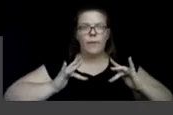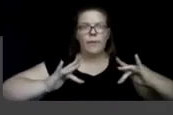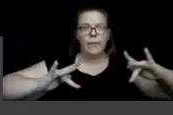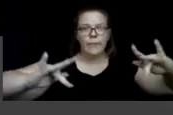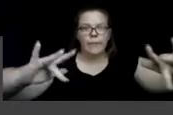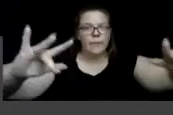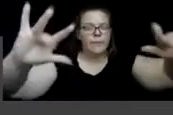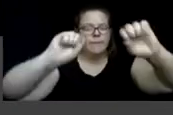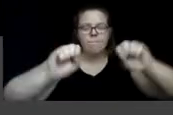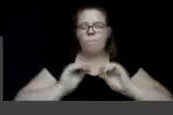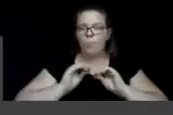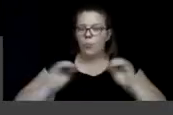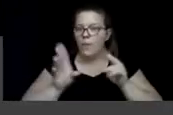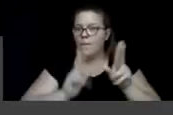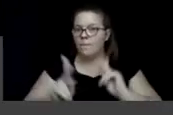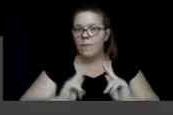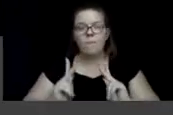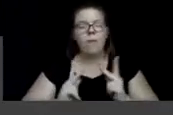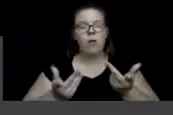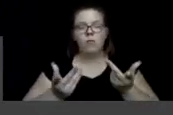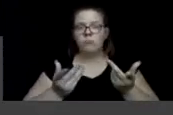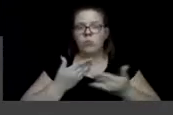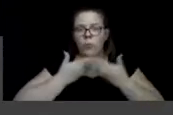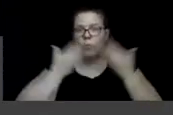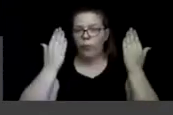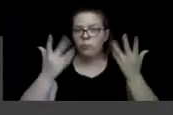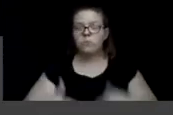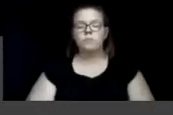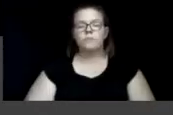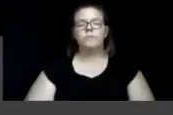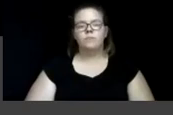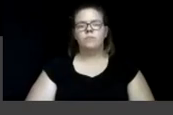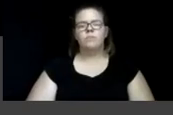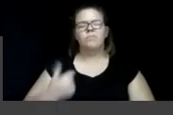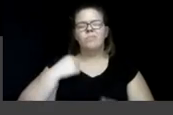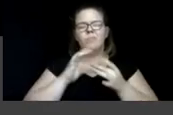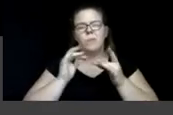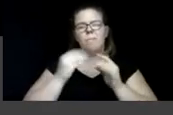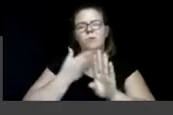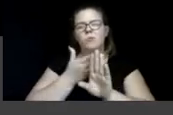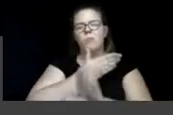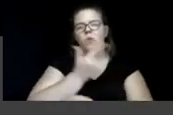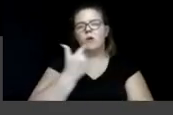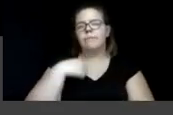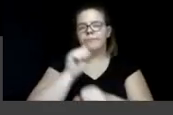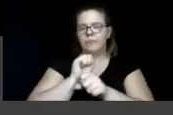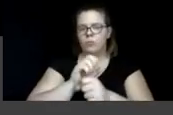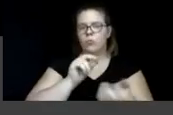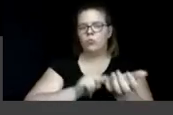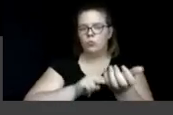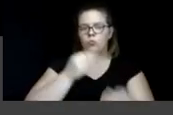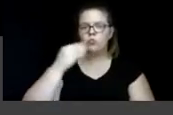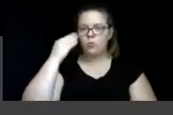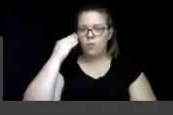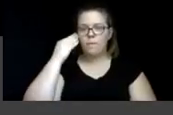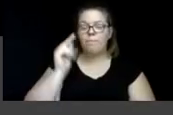around. I had mentioned before that I work in a nursing home. The nursing